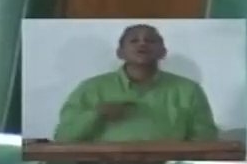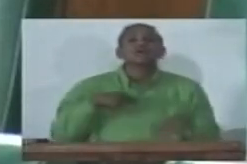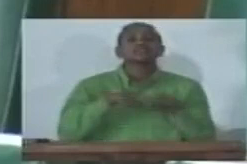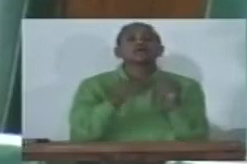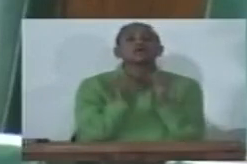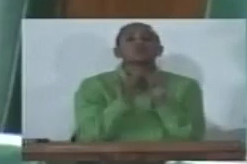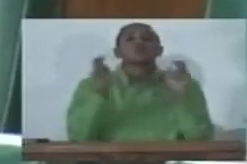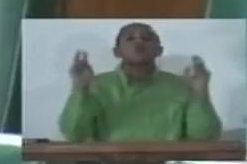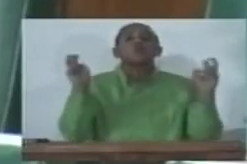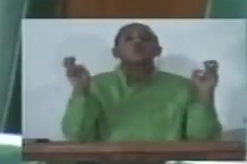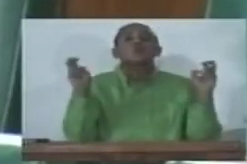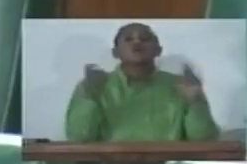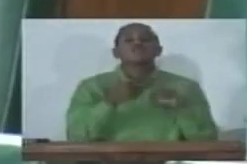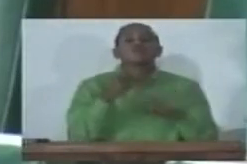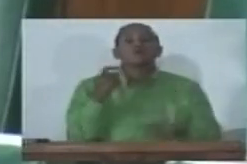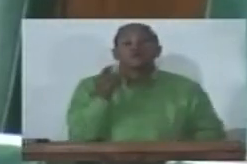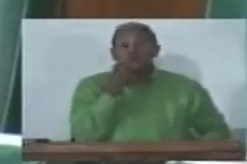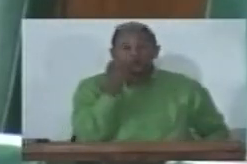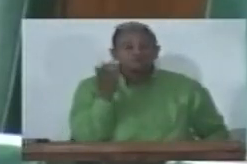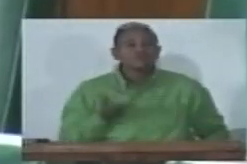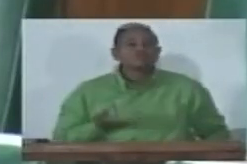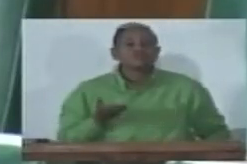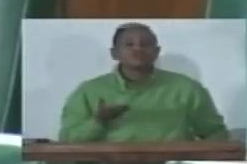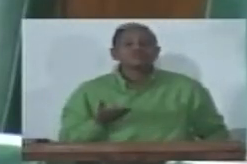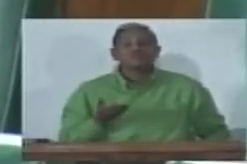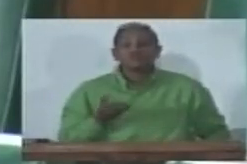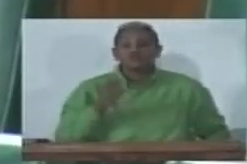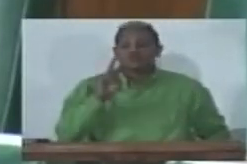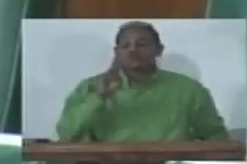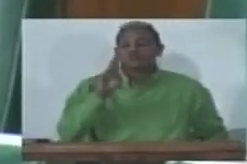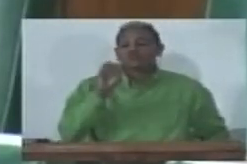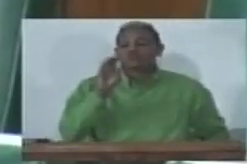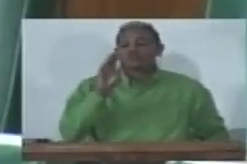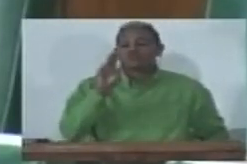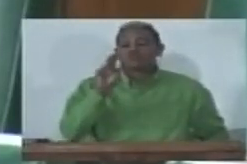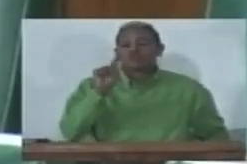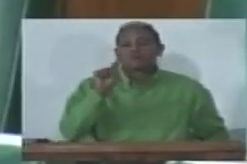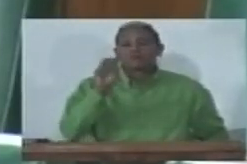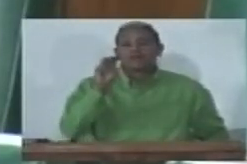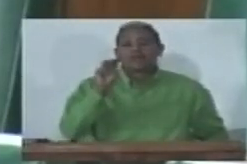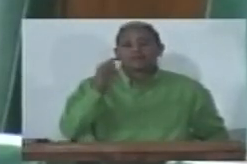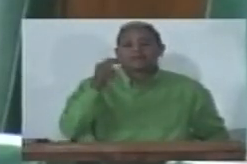quote from Robert M. Hensel.